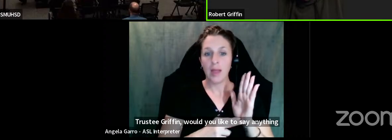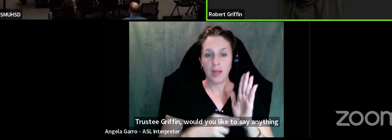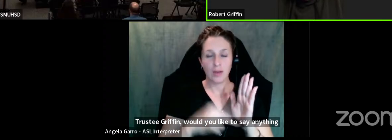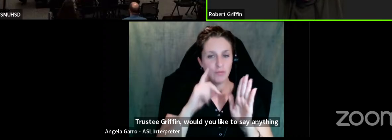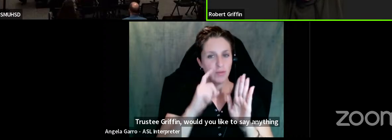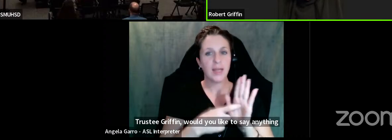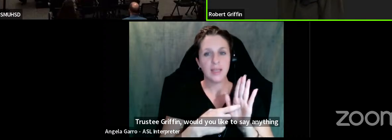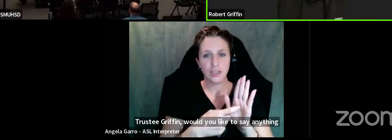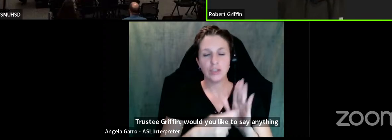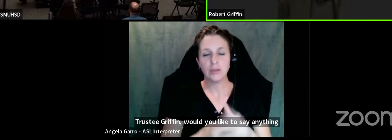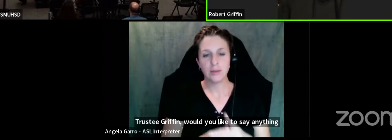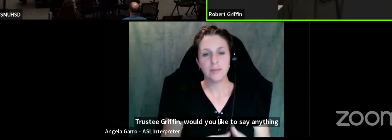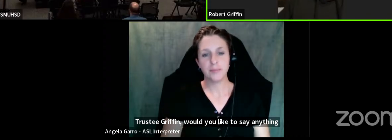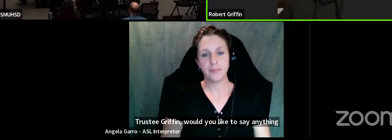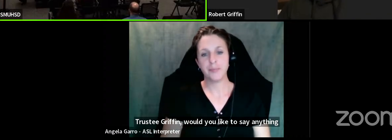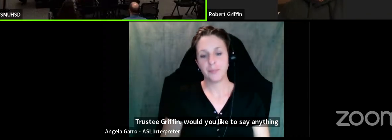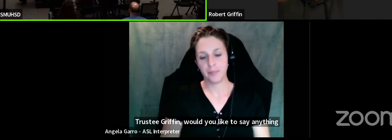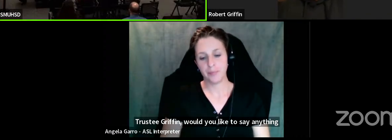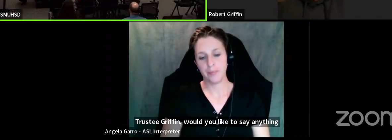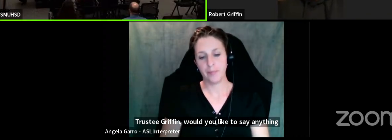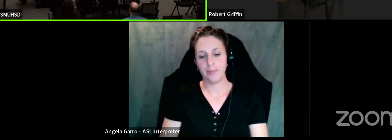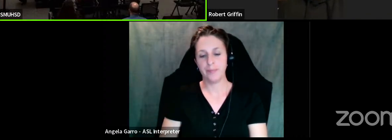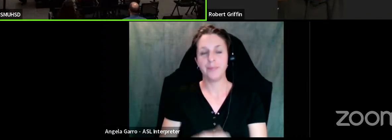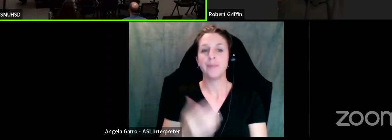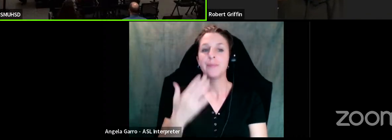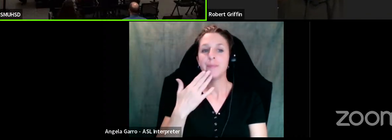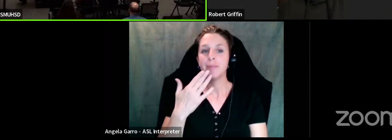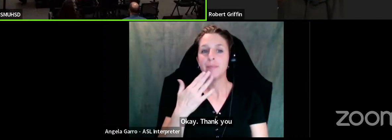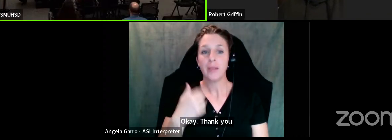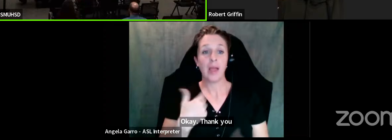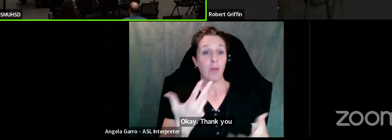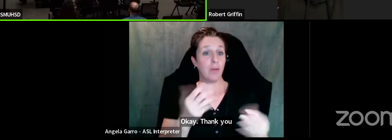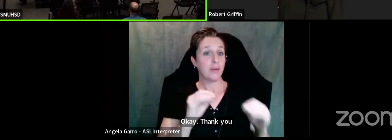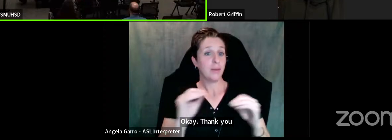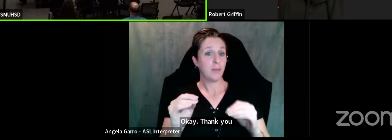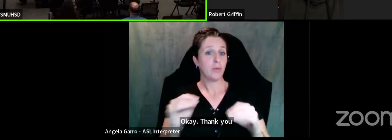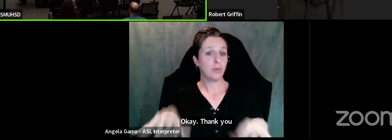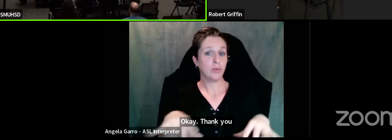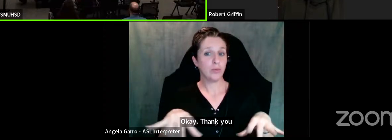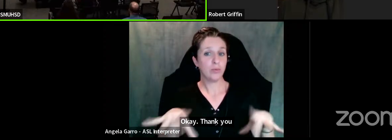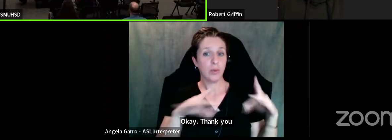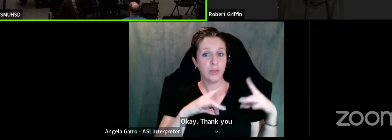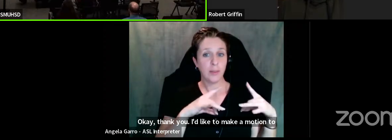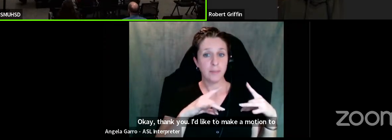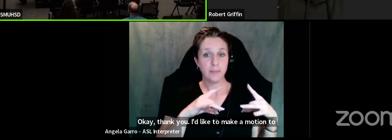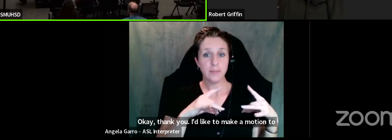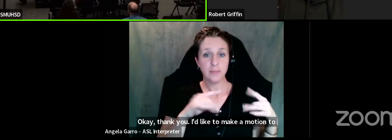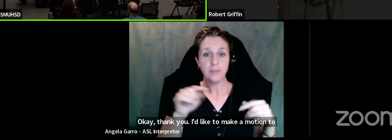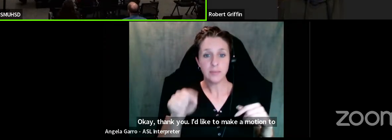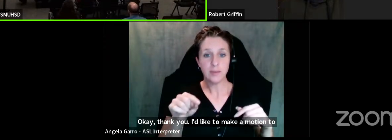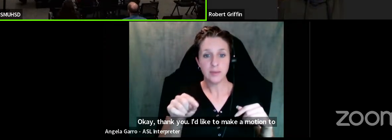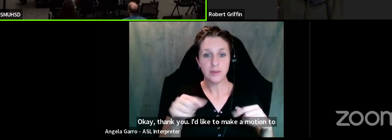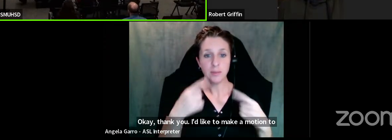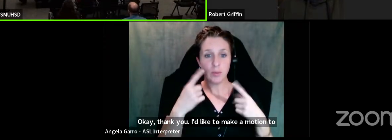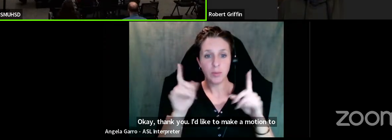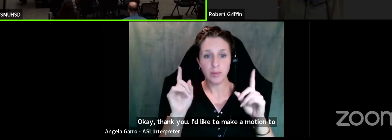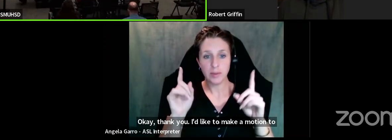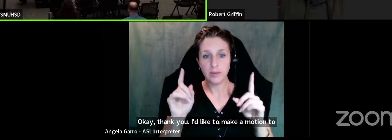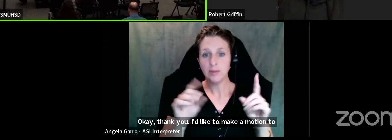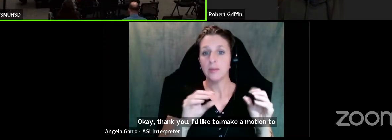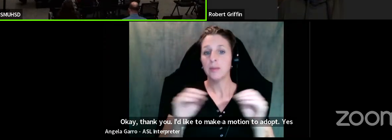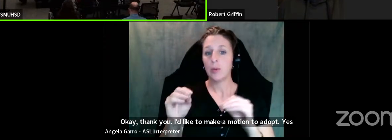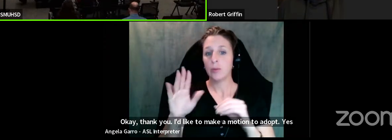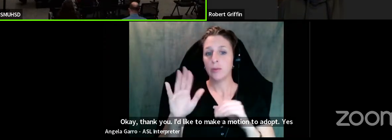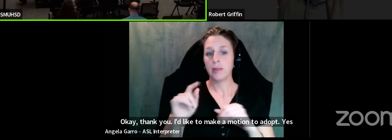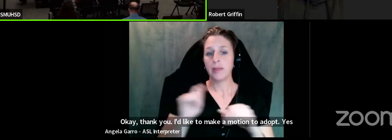recognition. Okay. Thank you. Okay, I'd like to make a motion to adopt the Yes, thank you. proclamation. So there's a motion